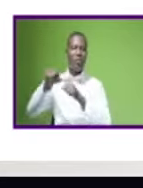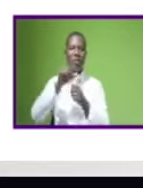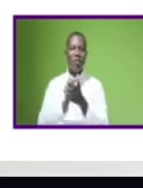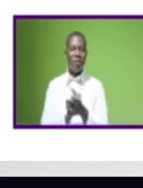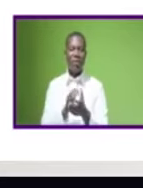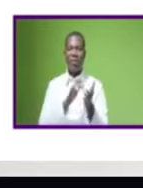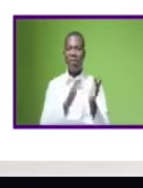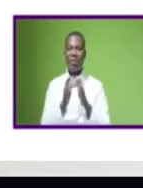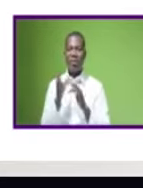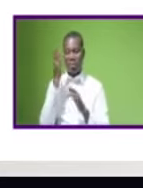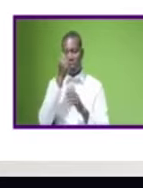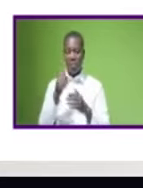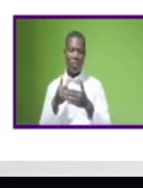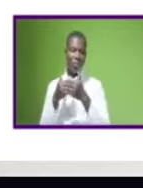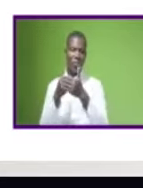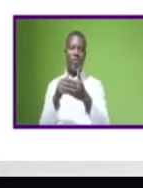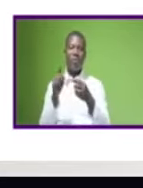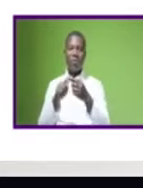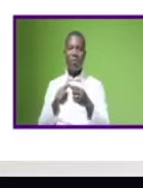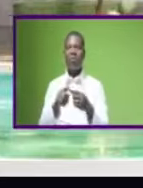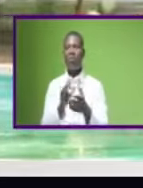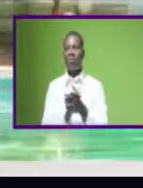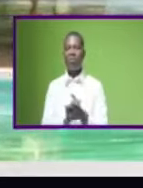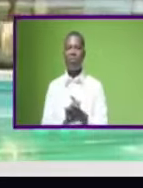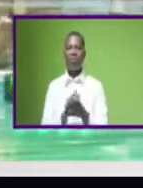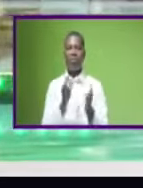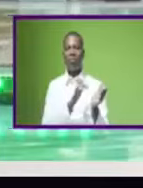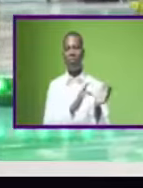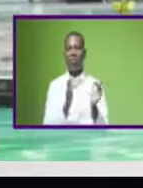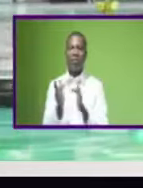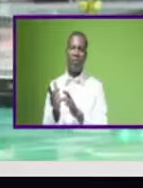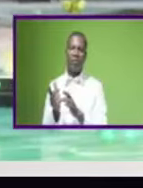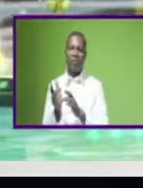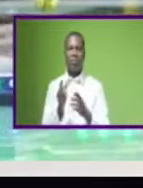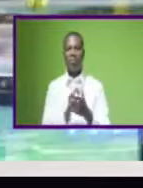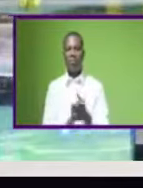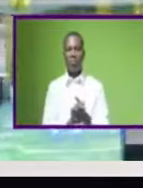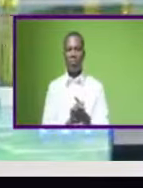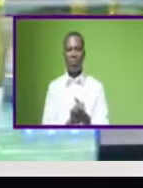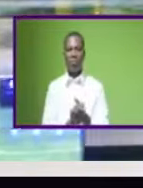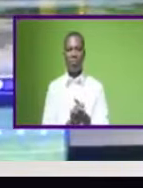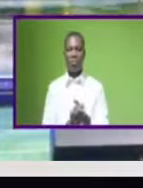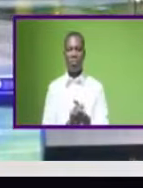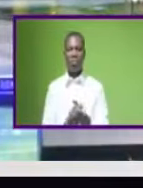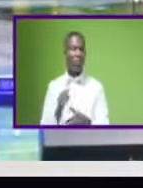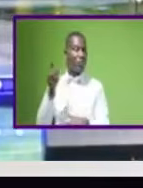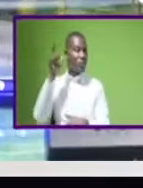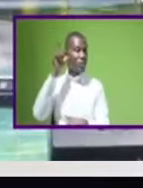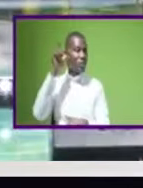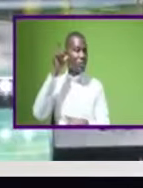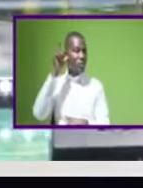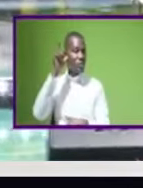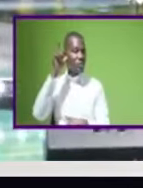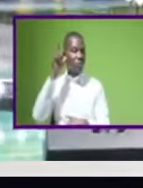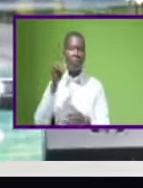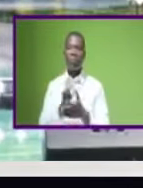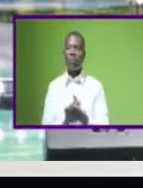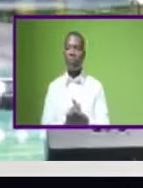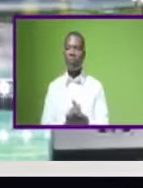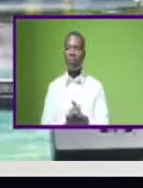about him. There isn't anything beautiful about him that would draw people onto him. Monty,